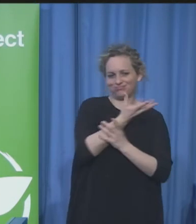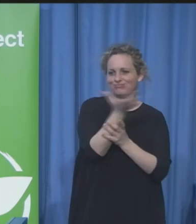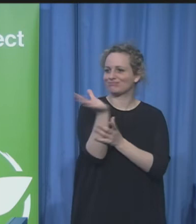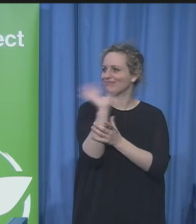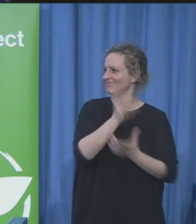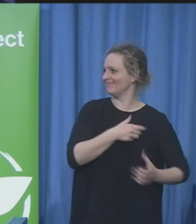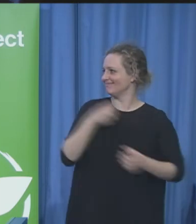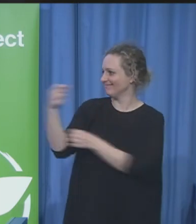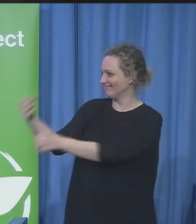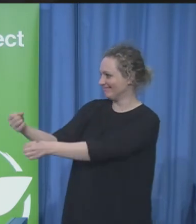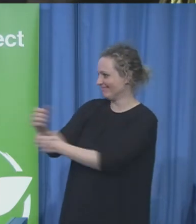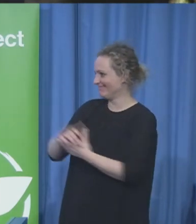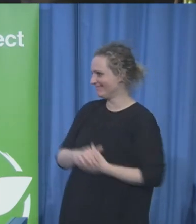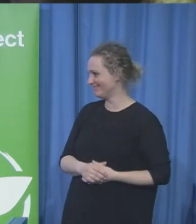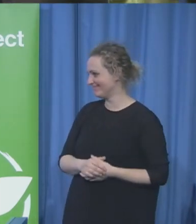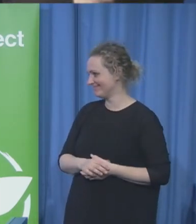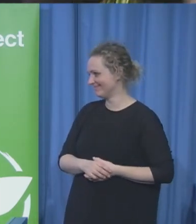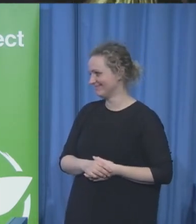Thank you so much.